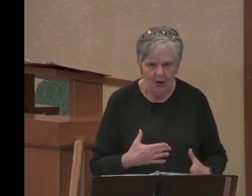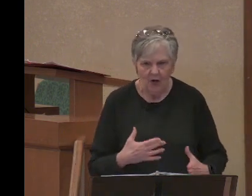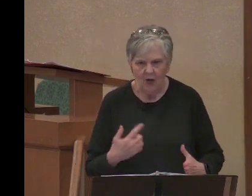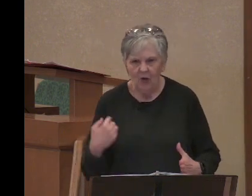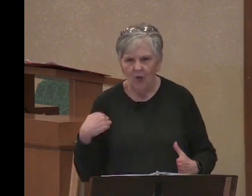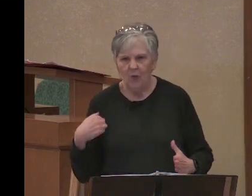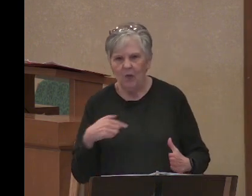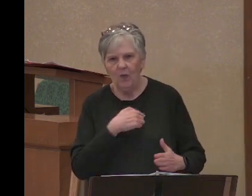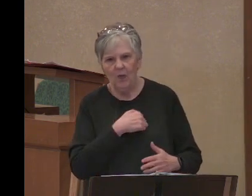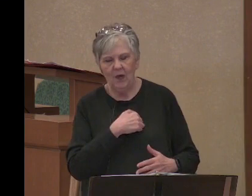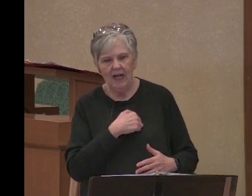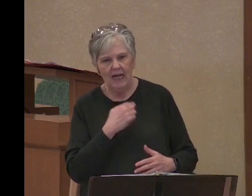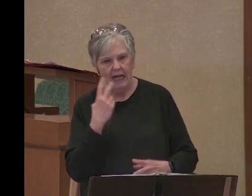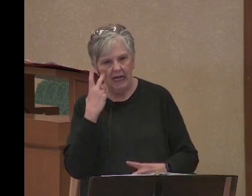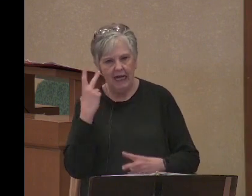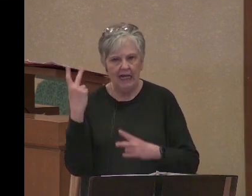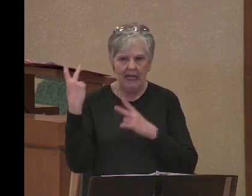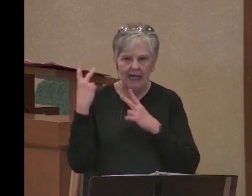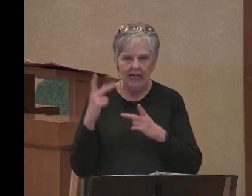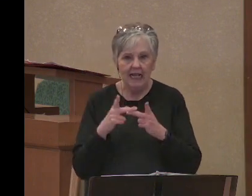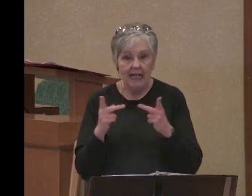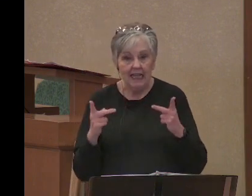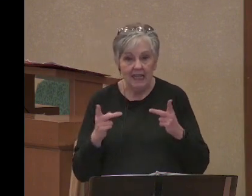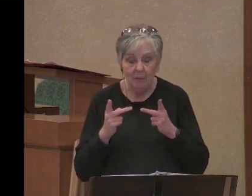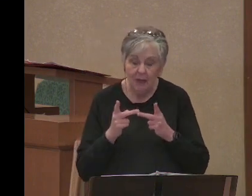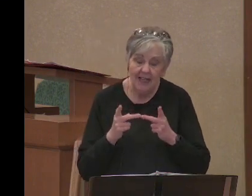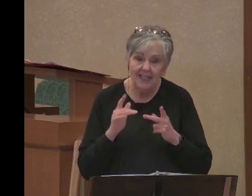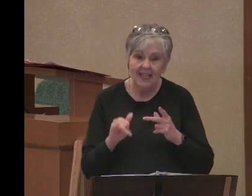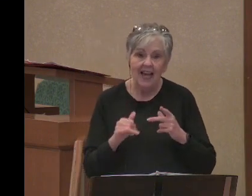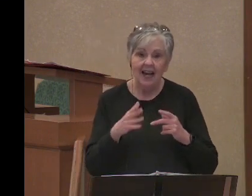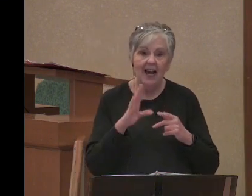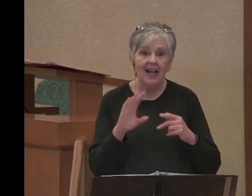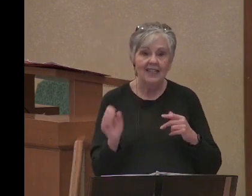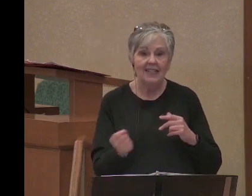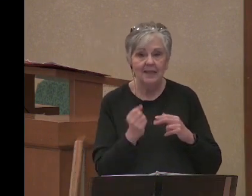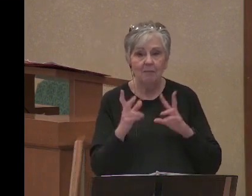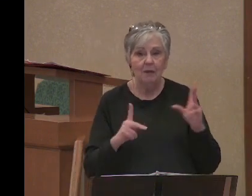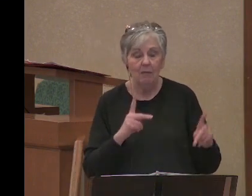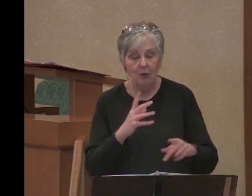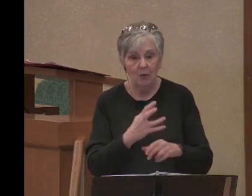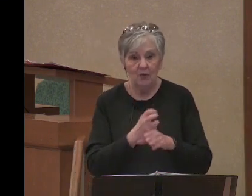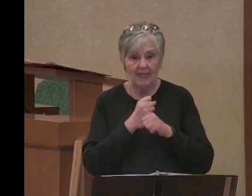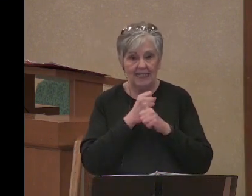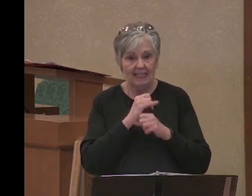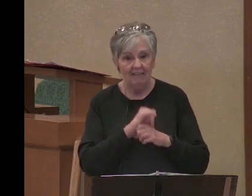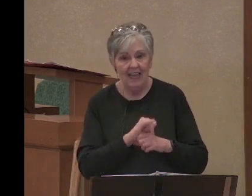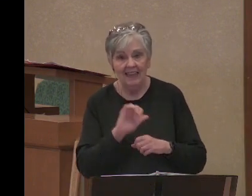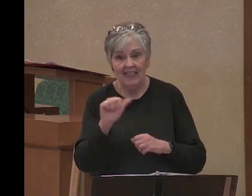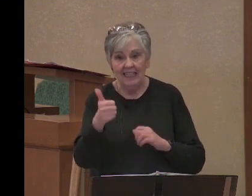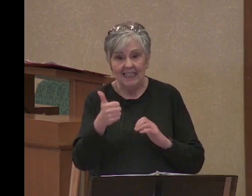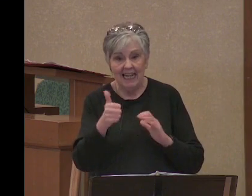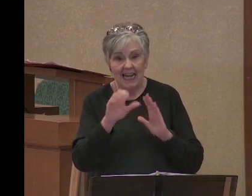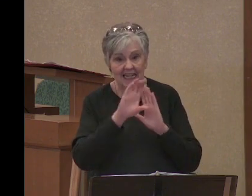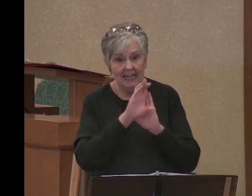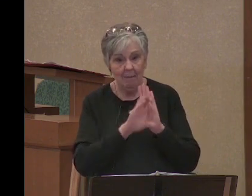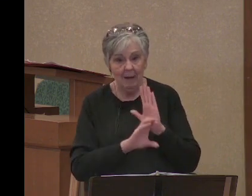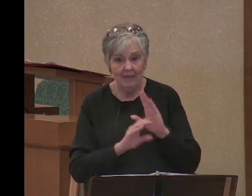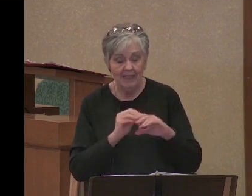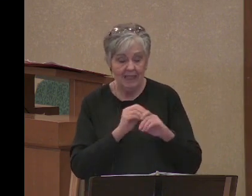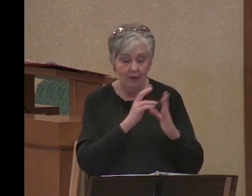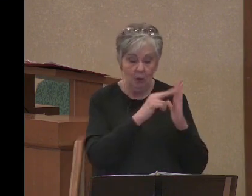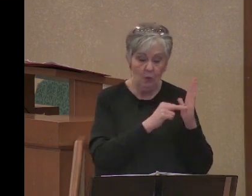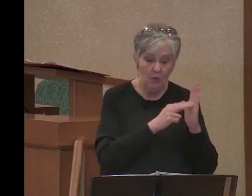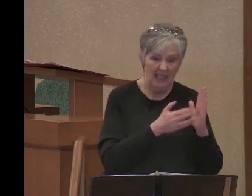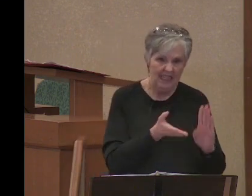a flashback to the place in which God's people received that word, those 10 commandments, in our reading